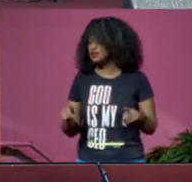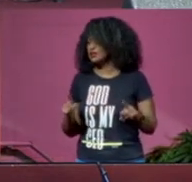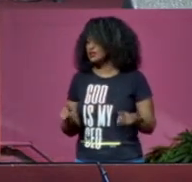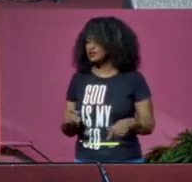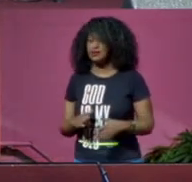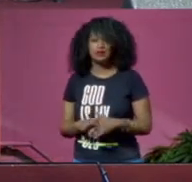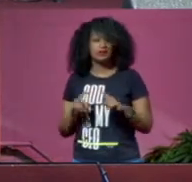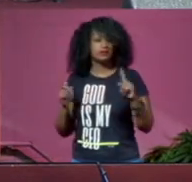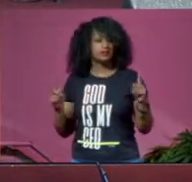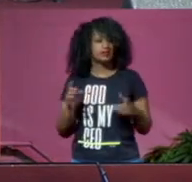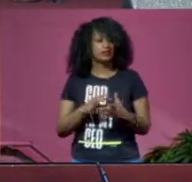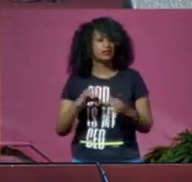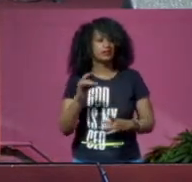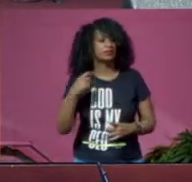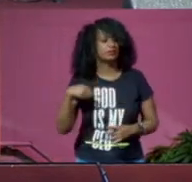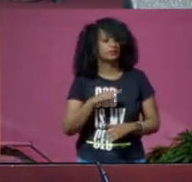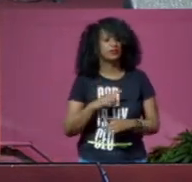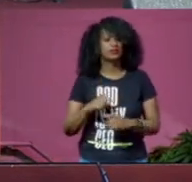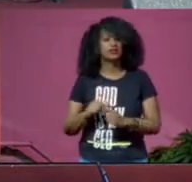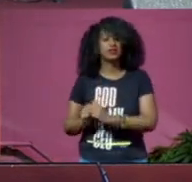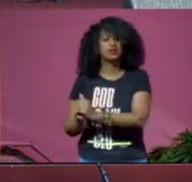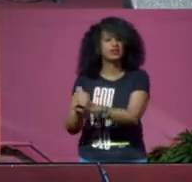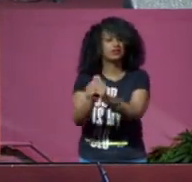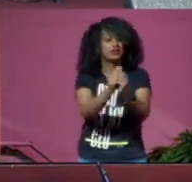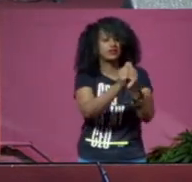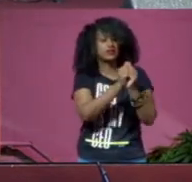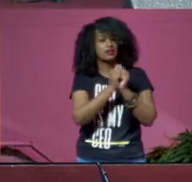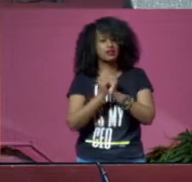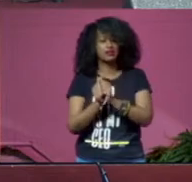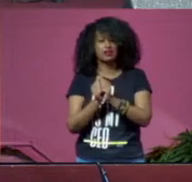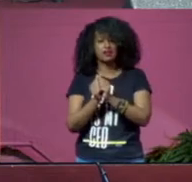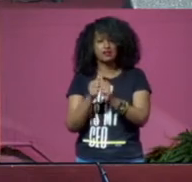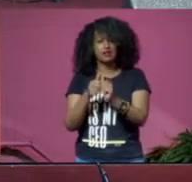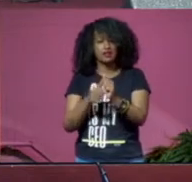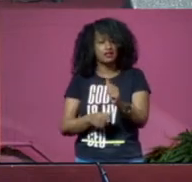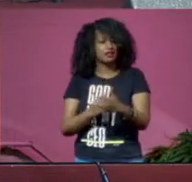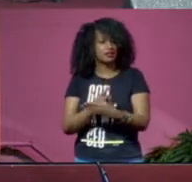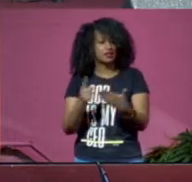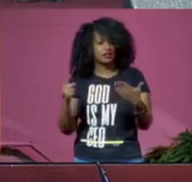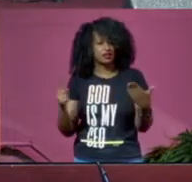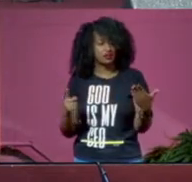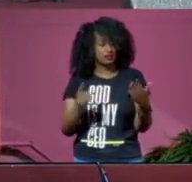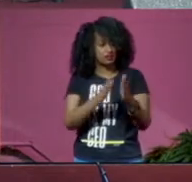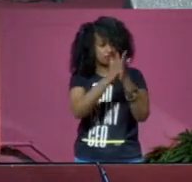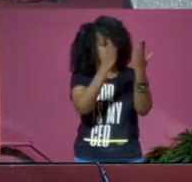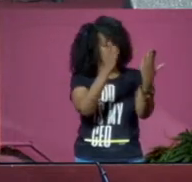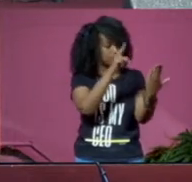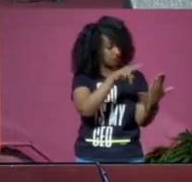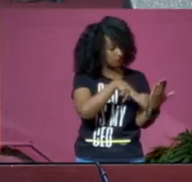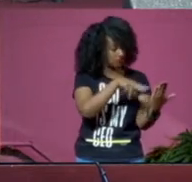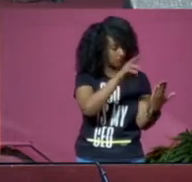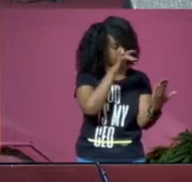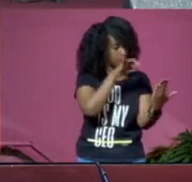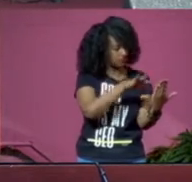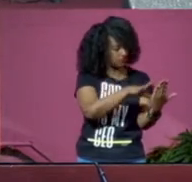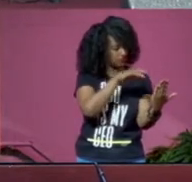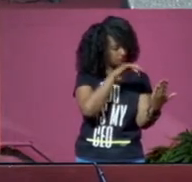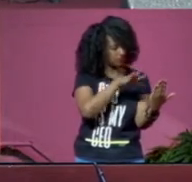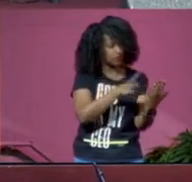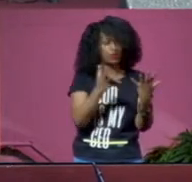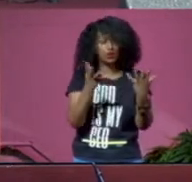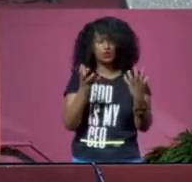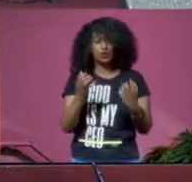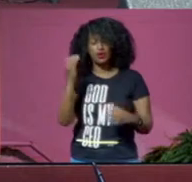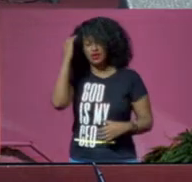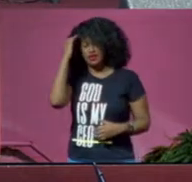gather together as a family week by week to search the scriptures together because we are in search of deeper